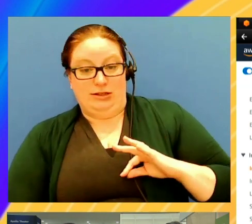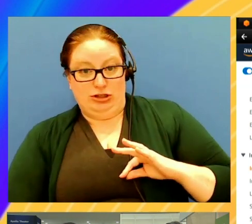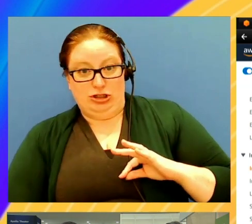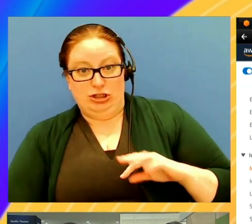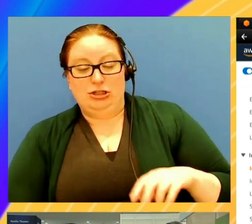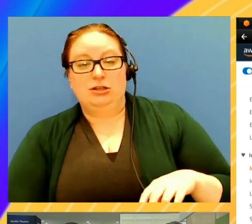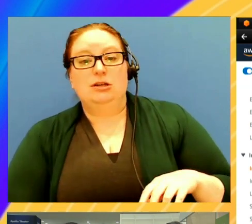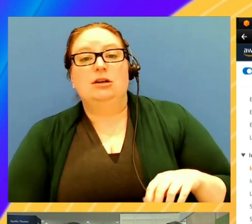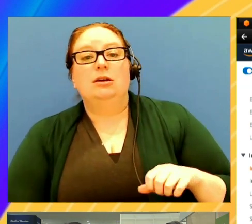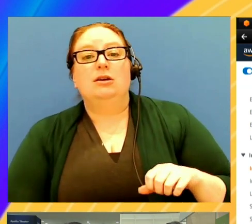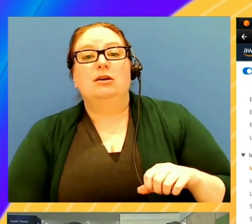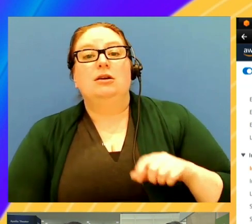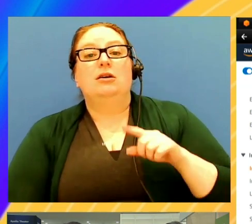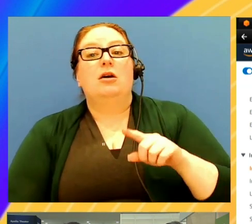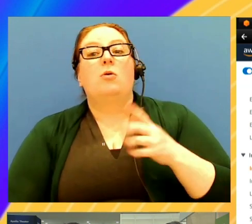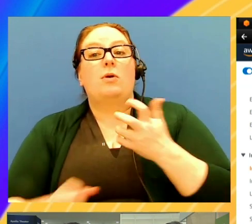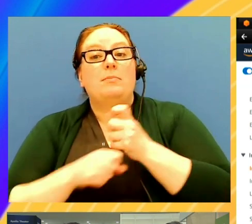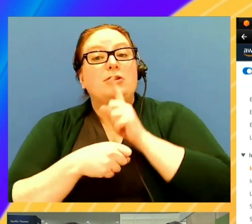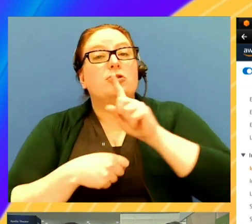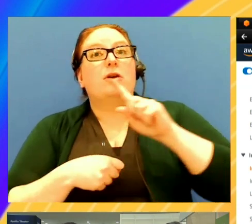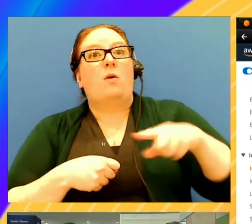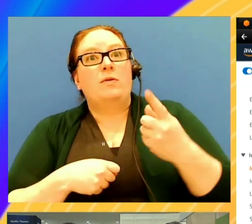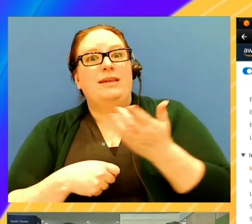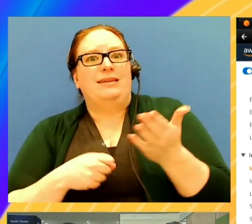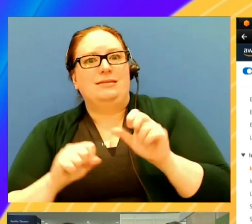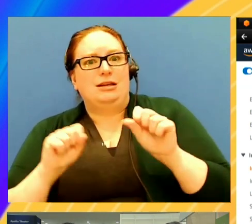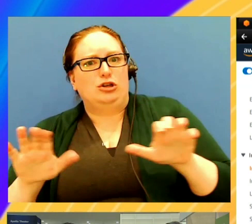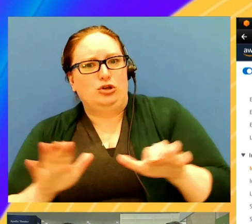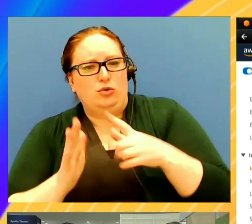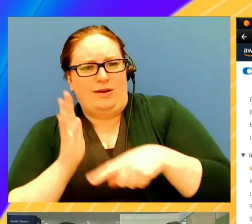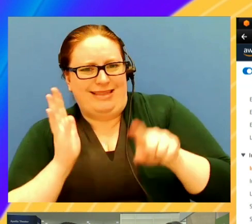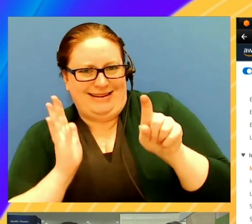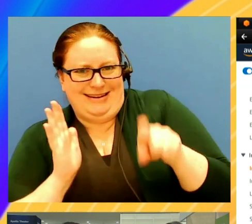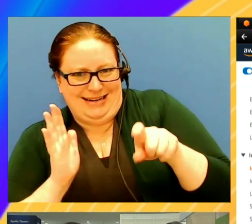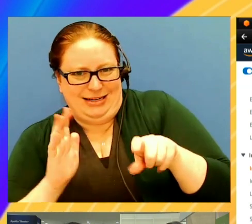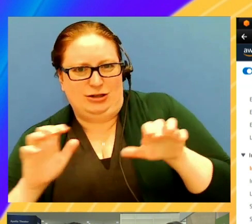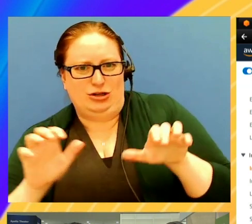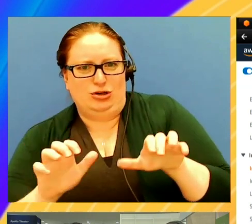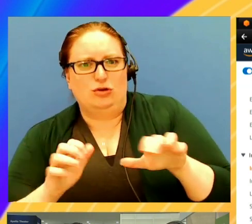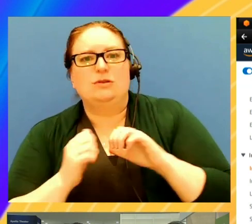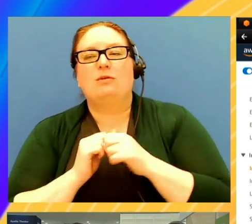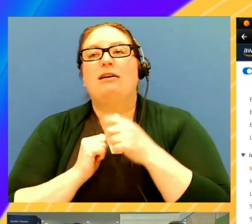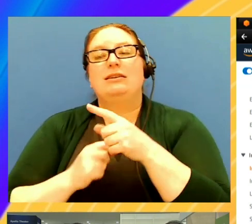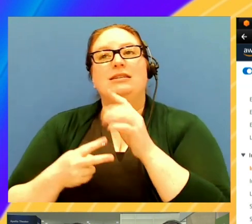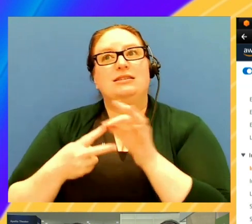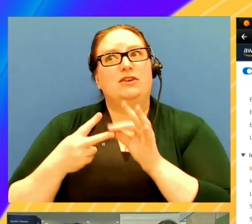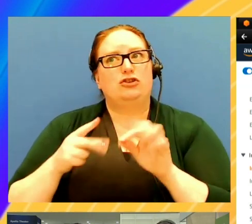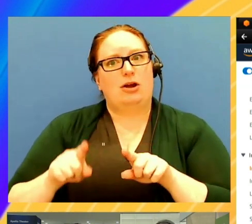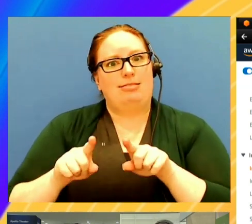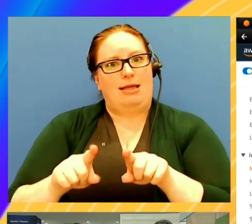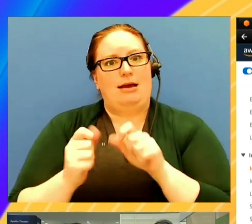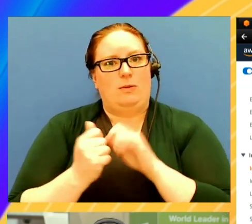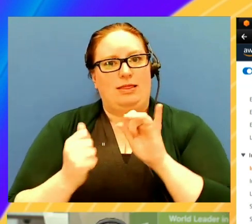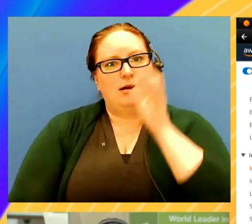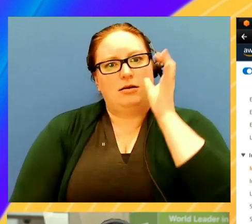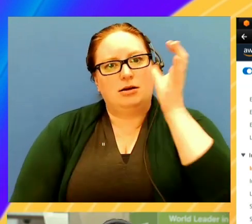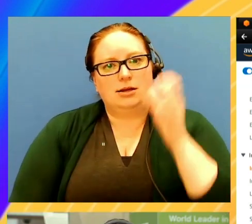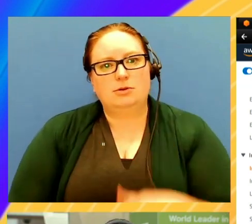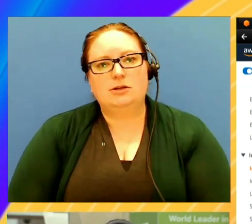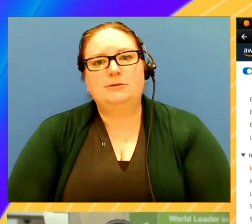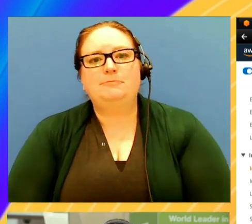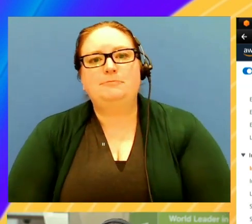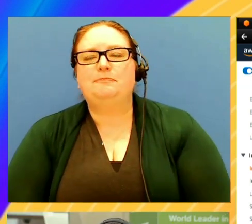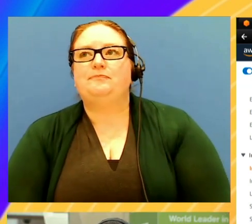only things can do what they need to do. So how is this new feature still aligned with that? So, when we're talking